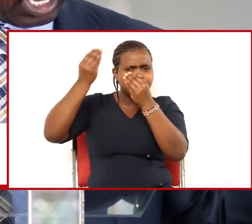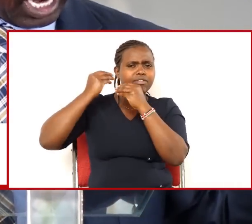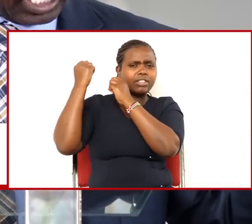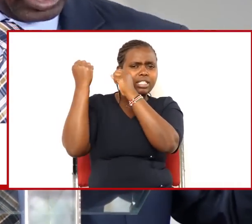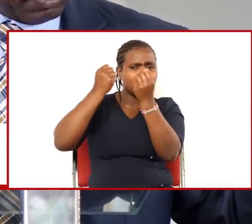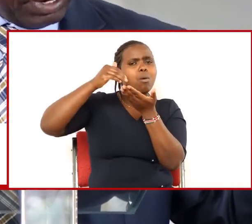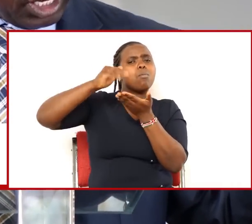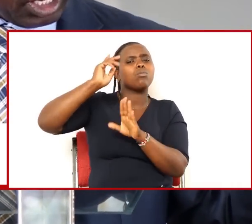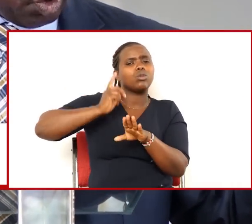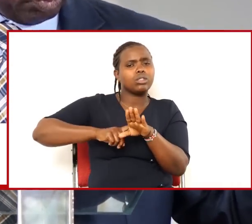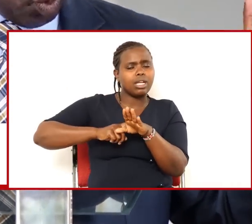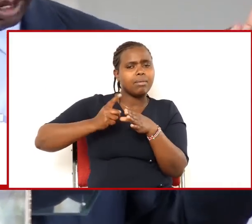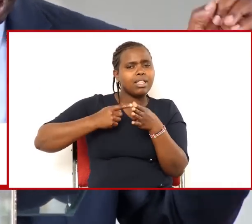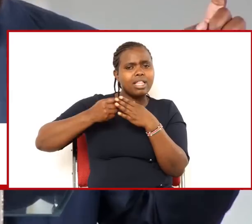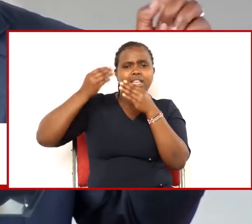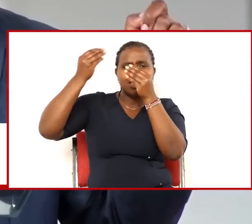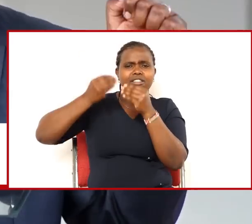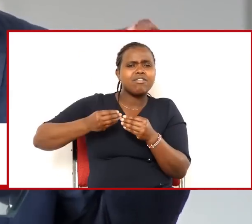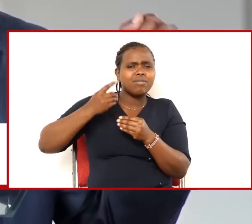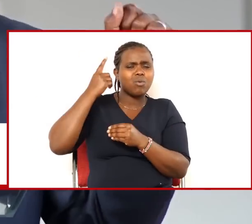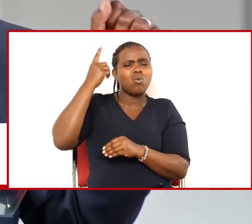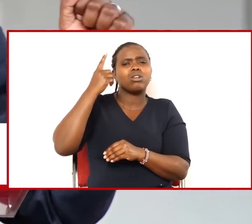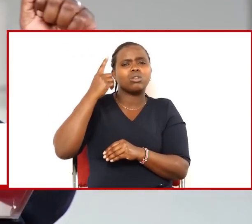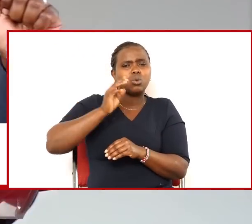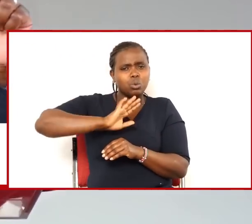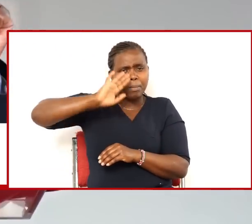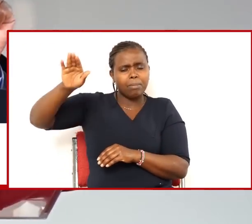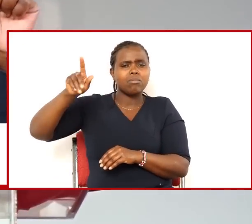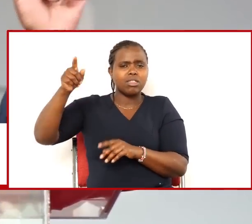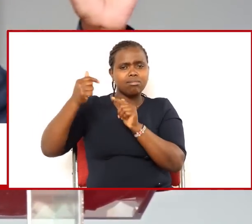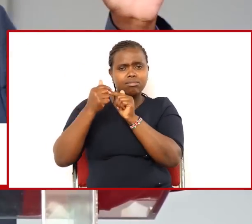more. And let me, with one blow, get revenge.